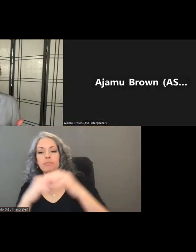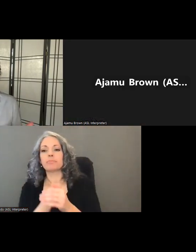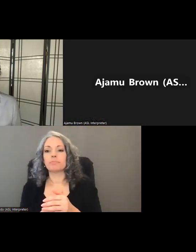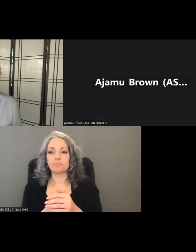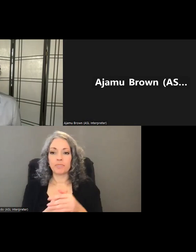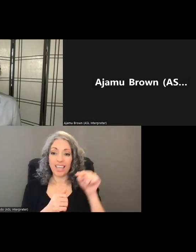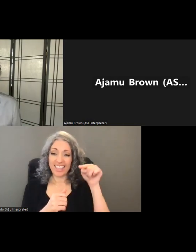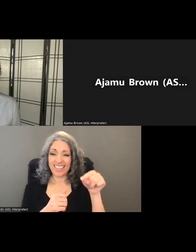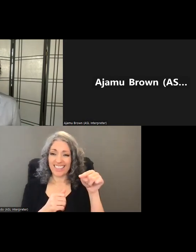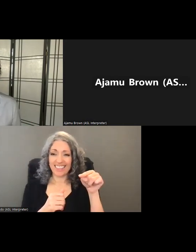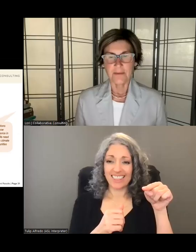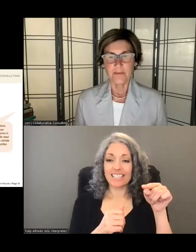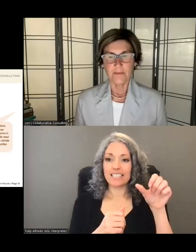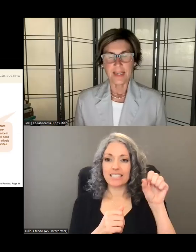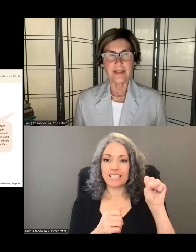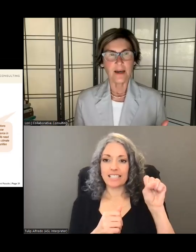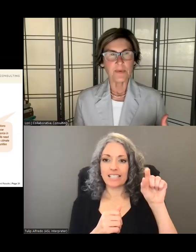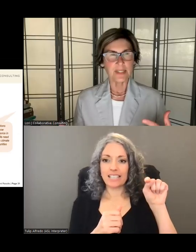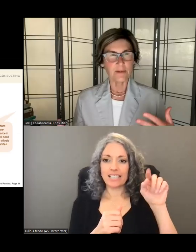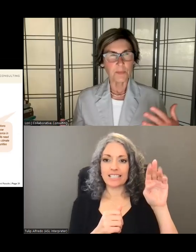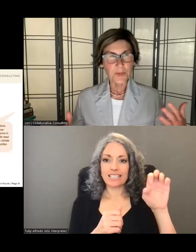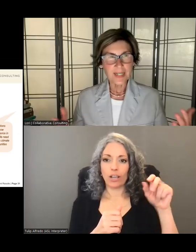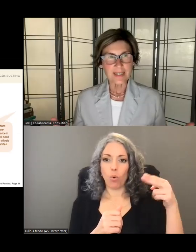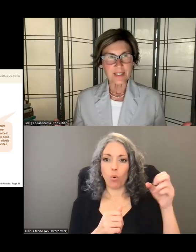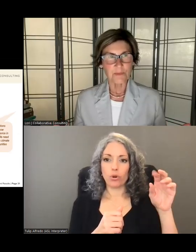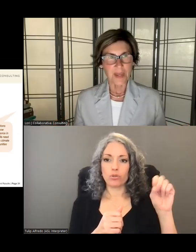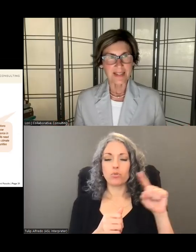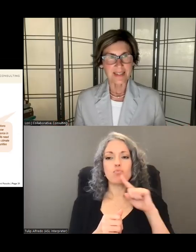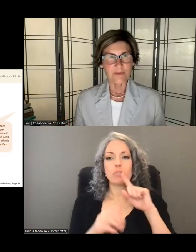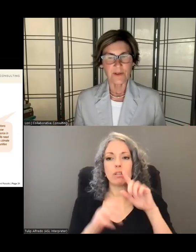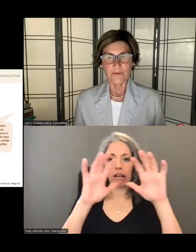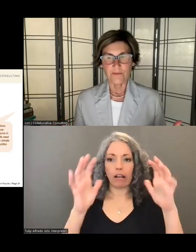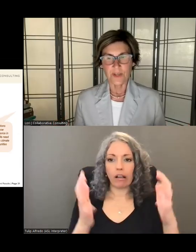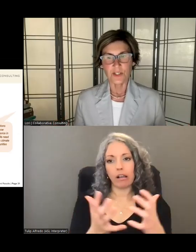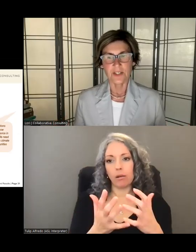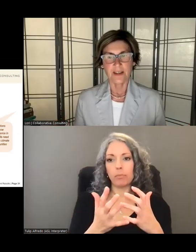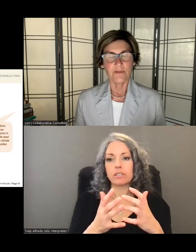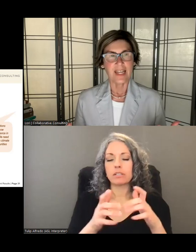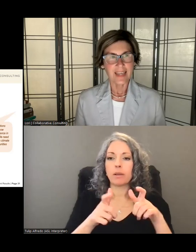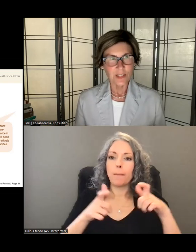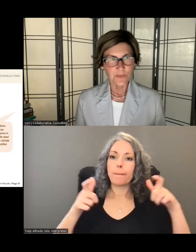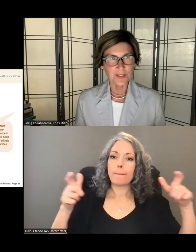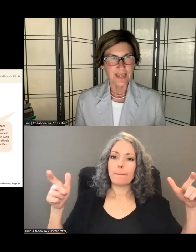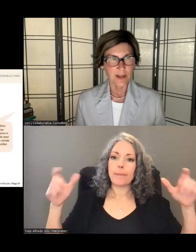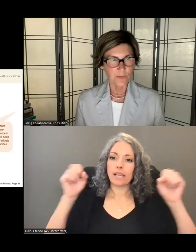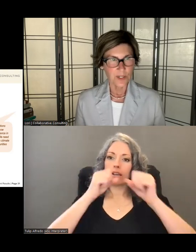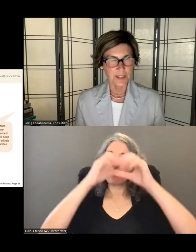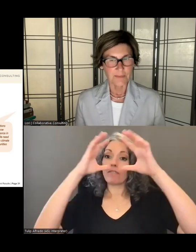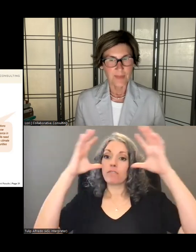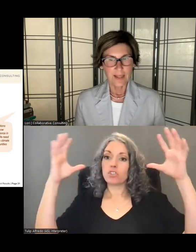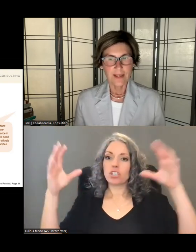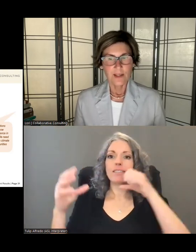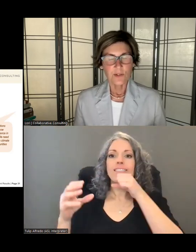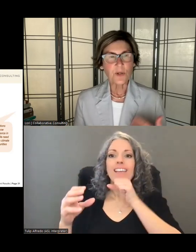this set of stakeholders encompassed a pretty expansive vision of an age-friendly